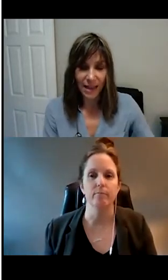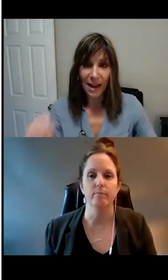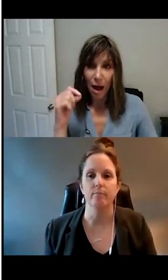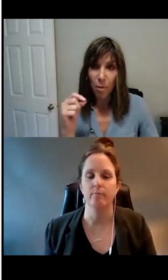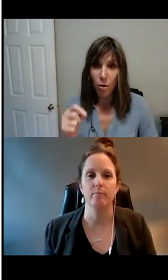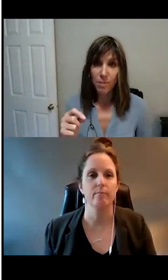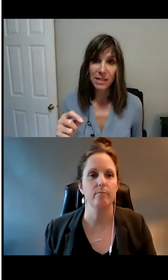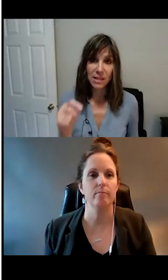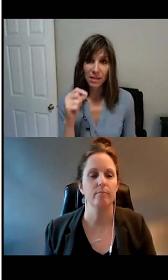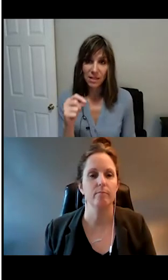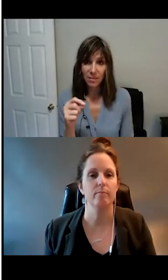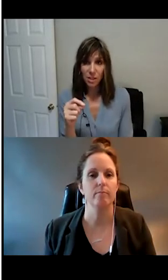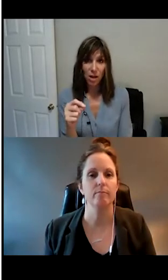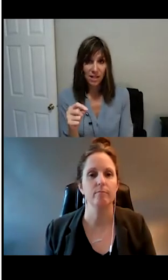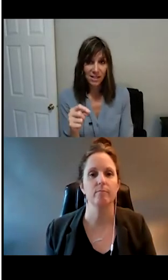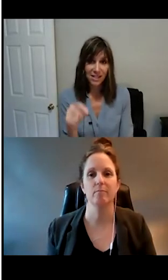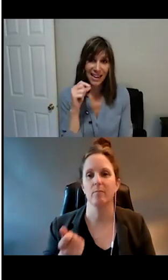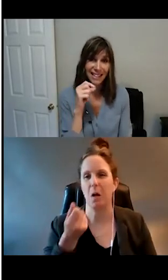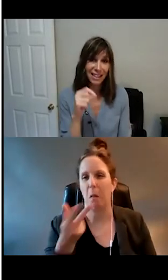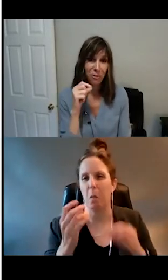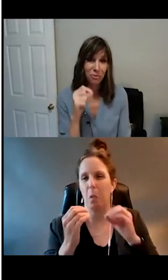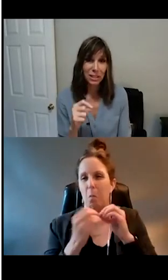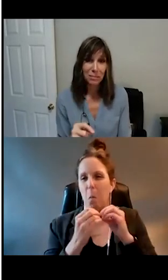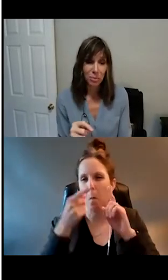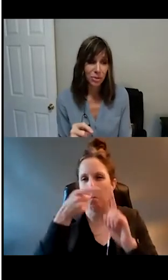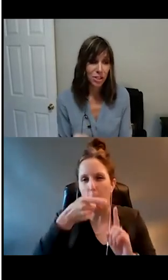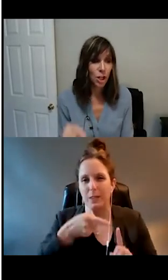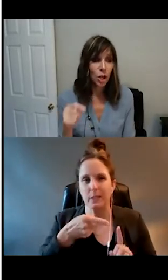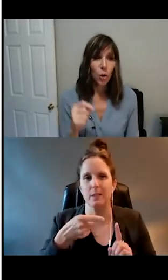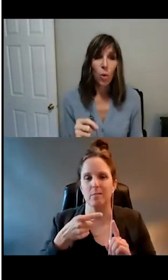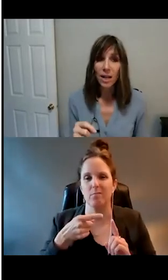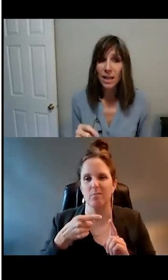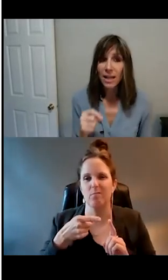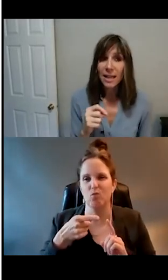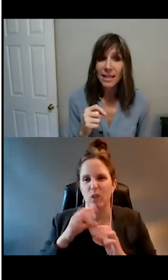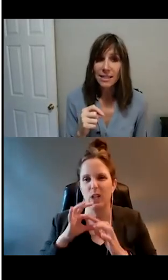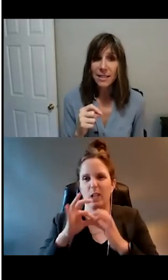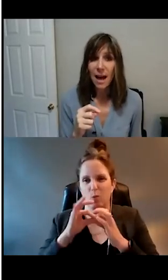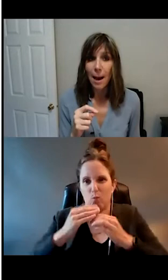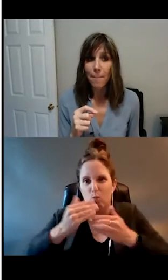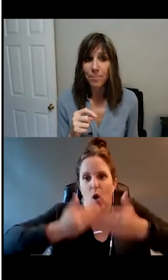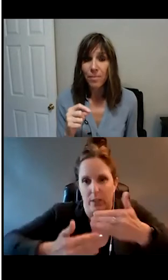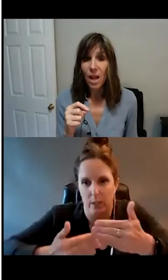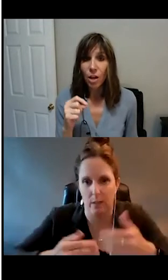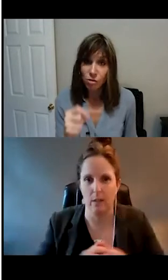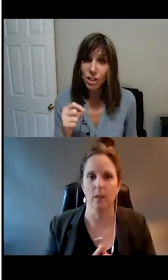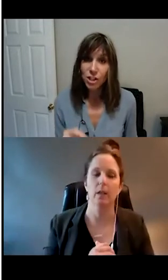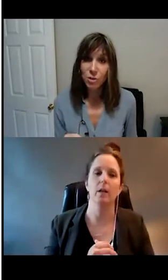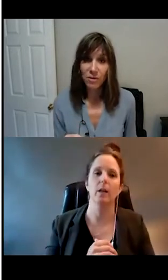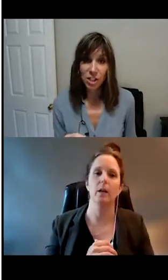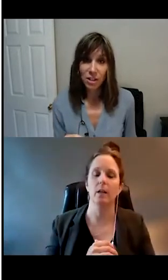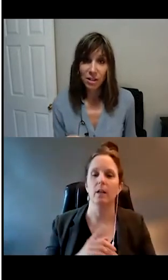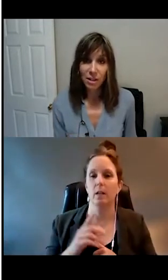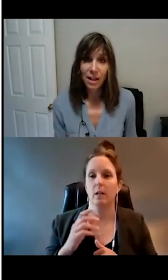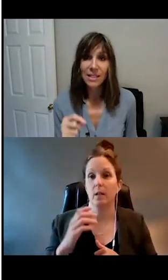going to highlight a couple more pieces about some of these processes that I think are really important. One is coaching